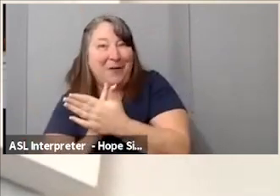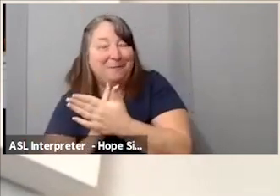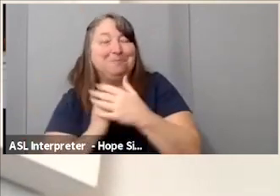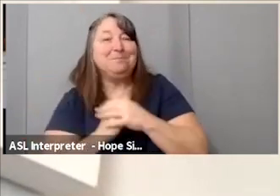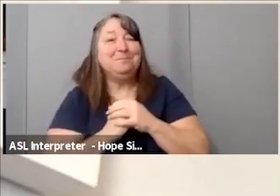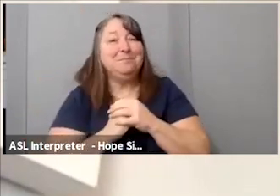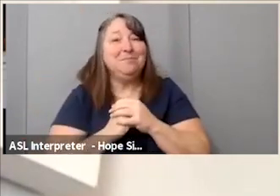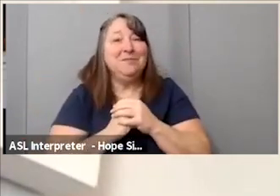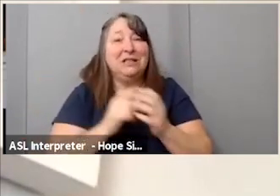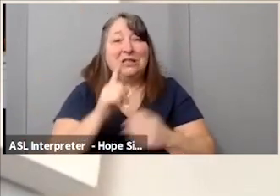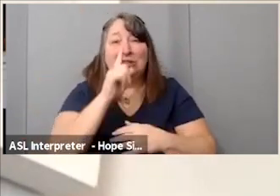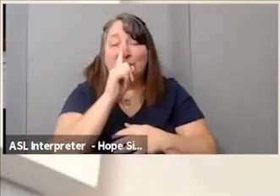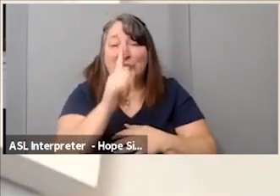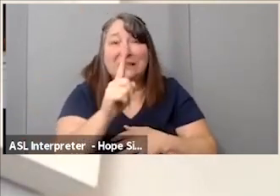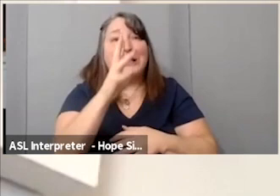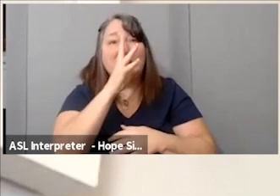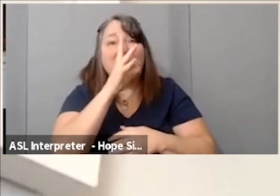about,